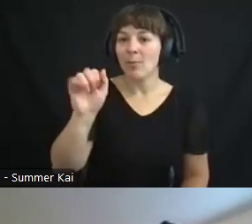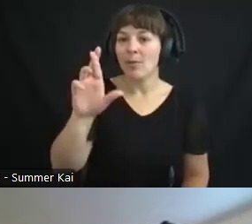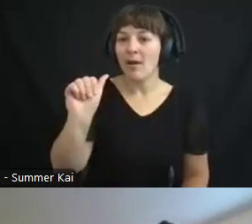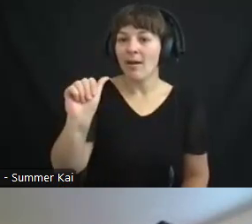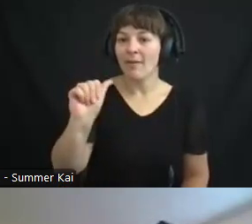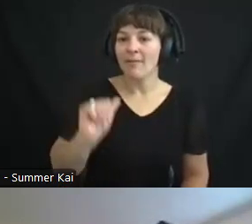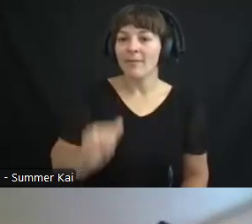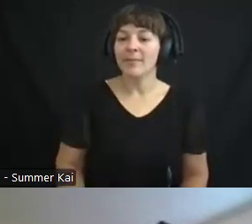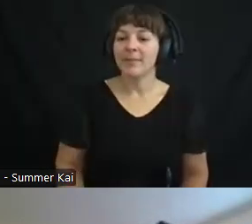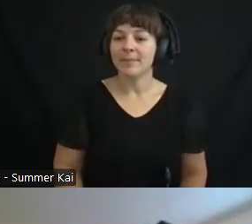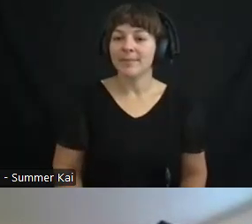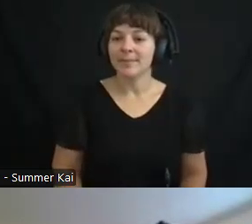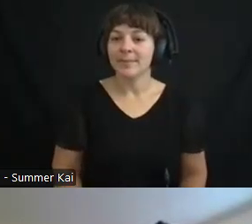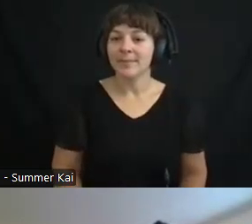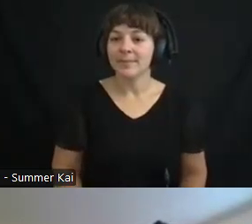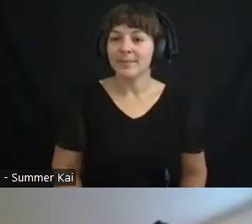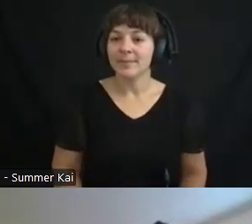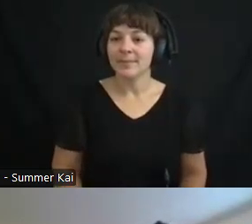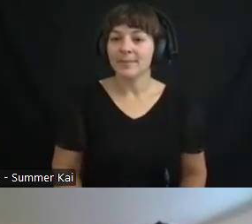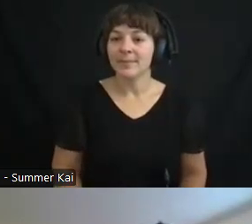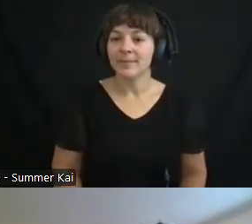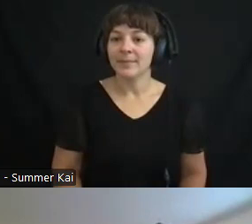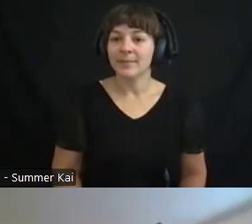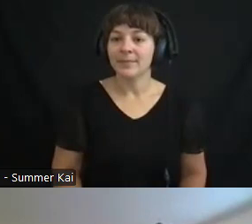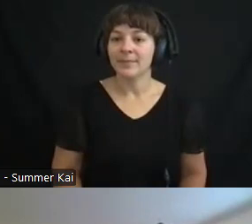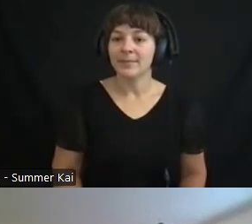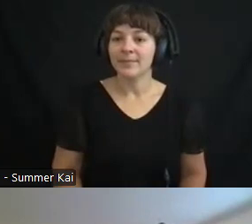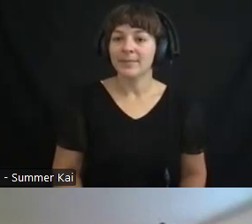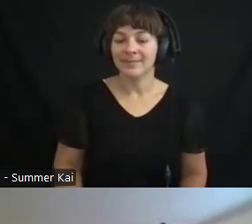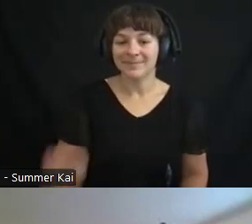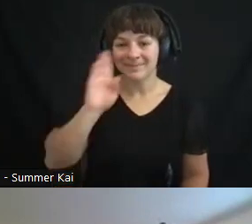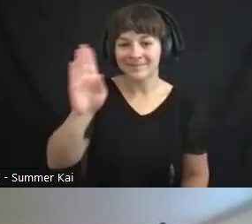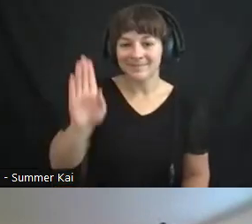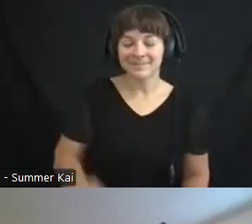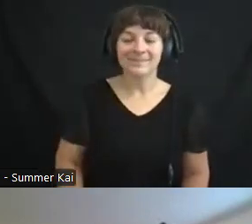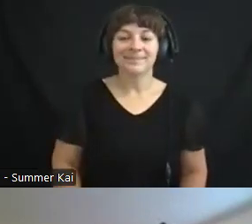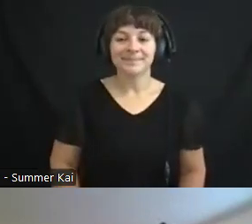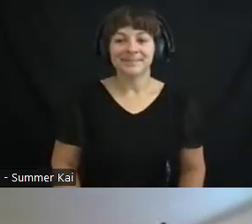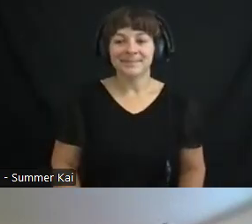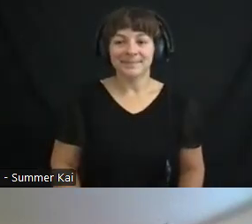Hi there.